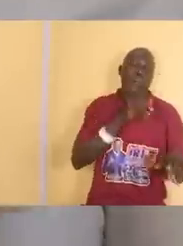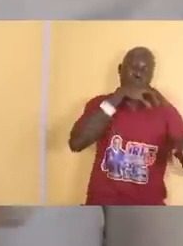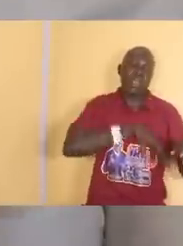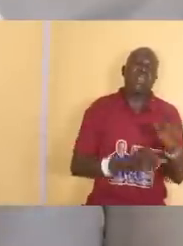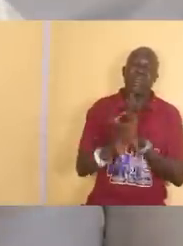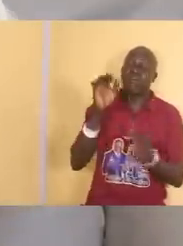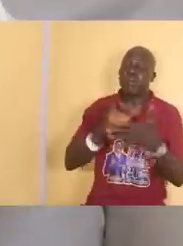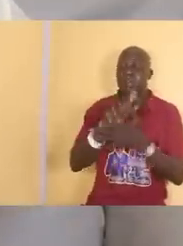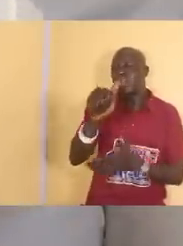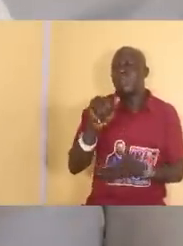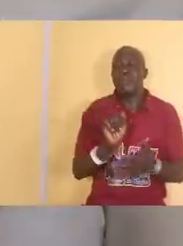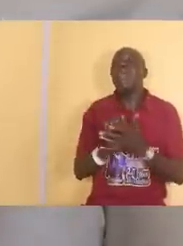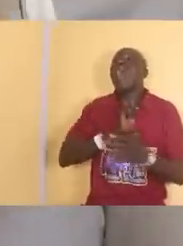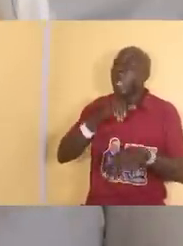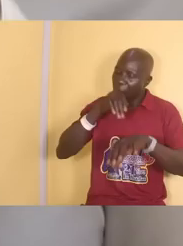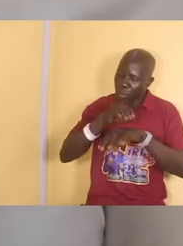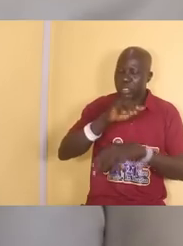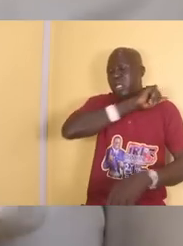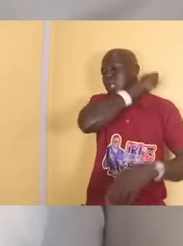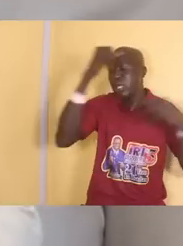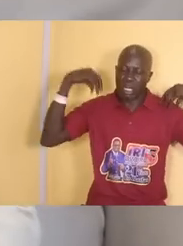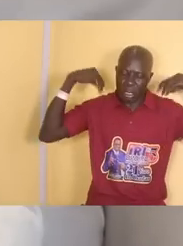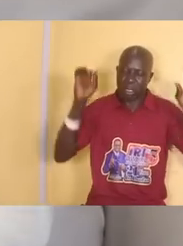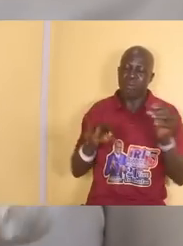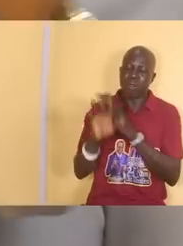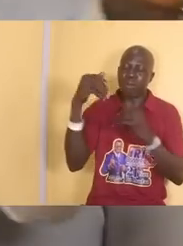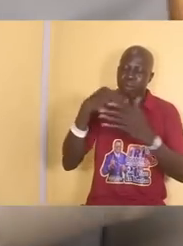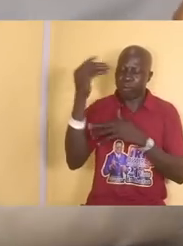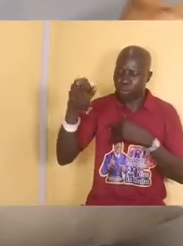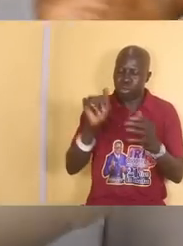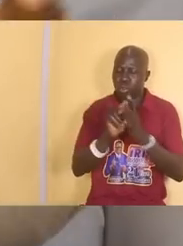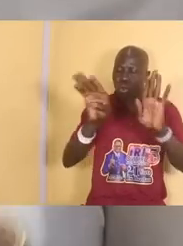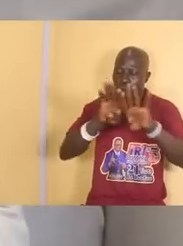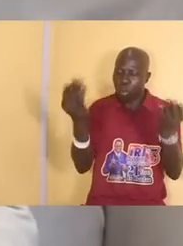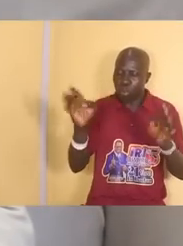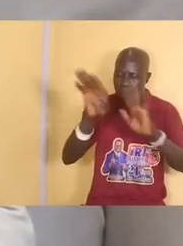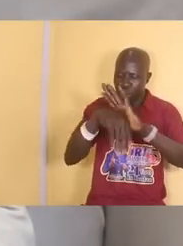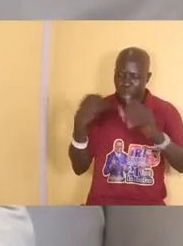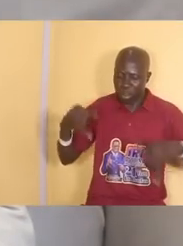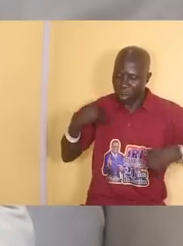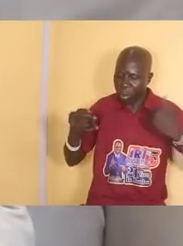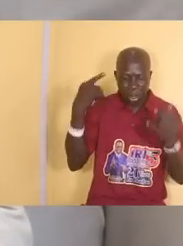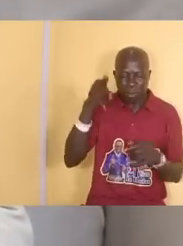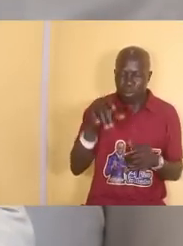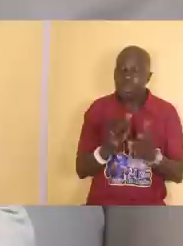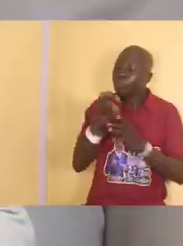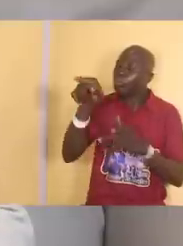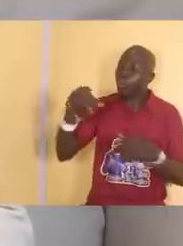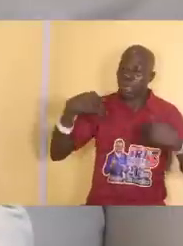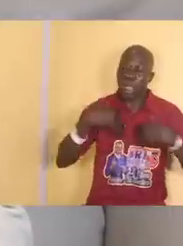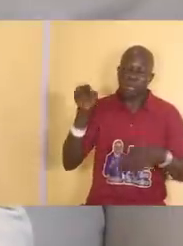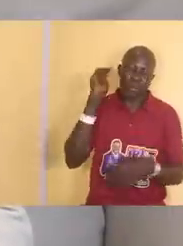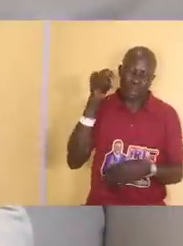You are bound to go. If thou believe. Amen. I said the angel of God before you. Amen. They will open that door of joy. You wanna make